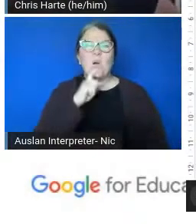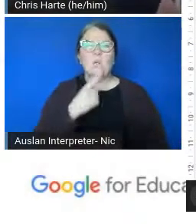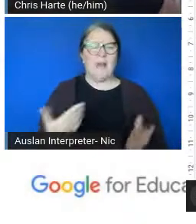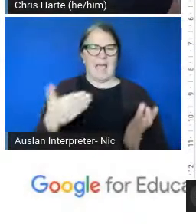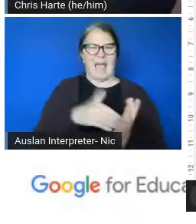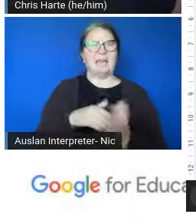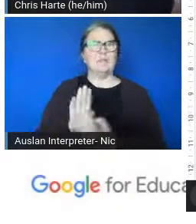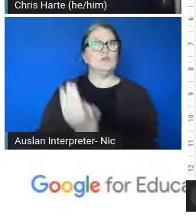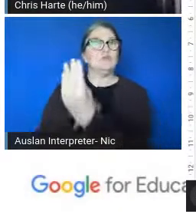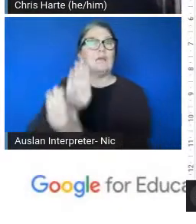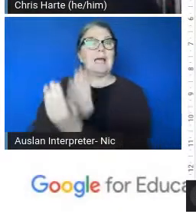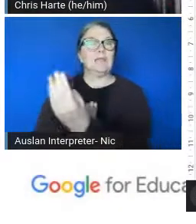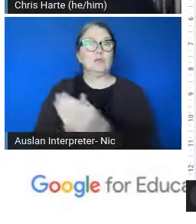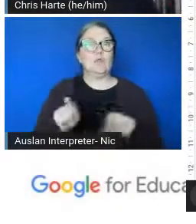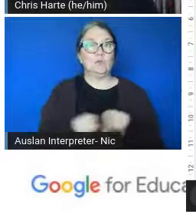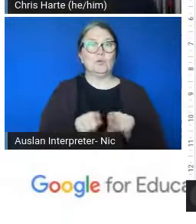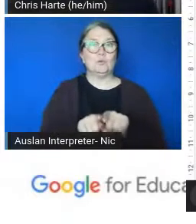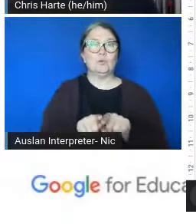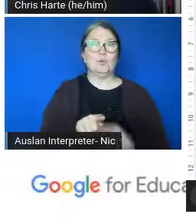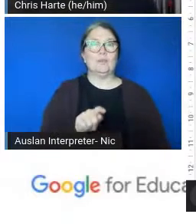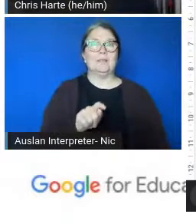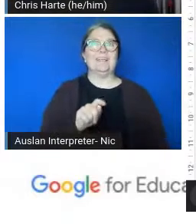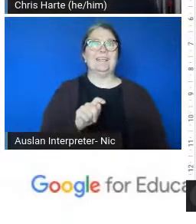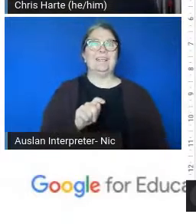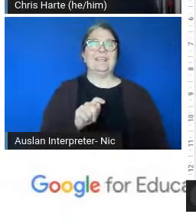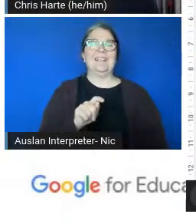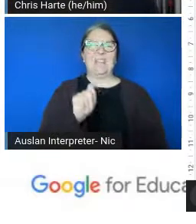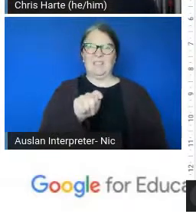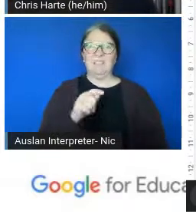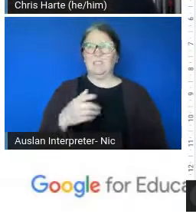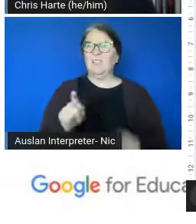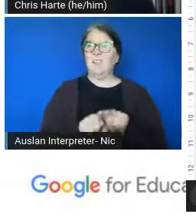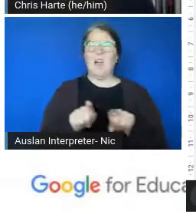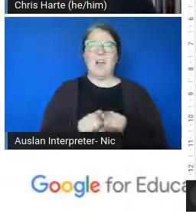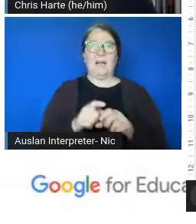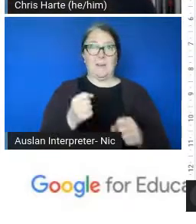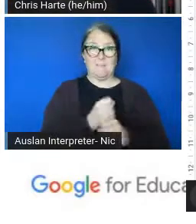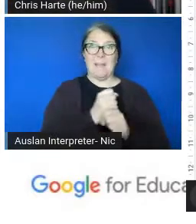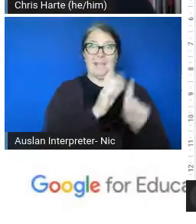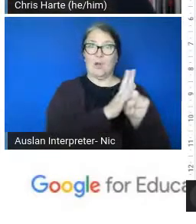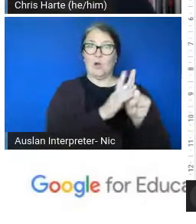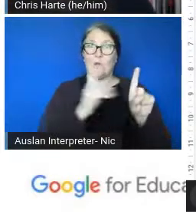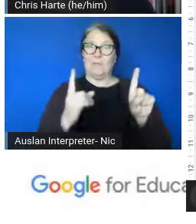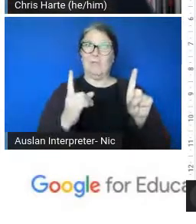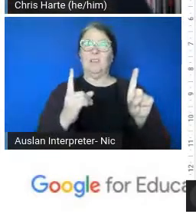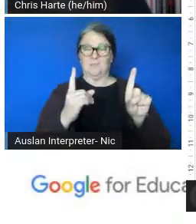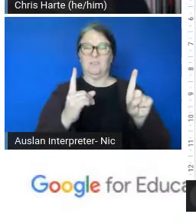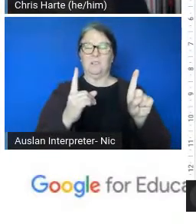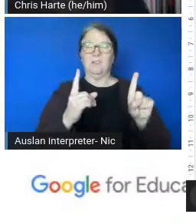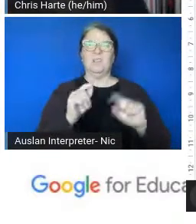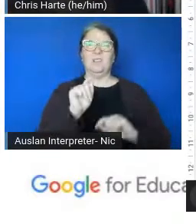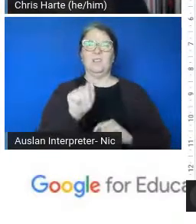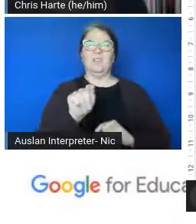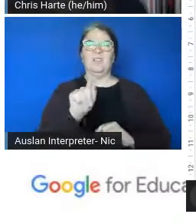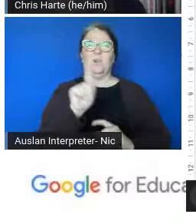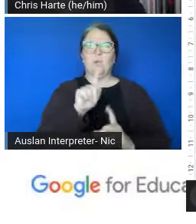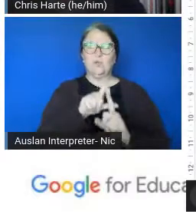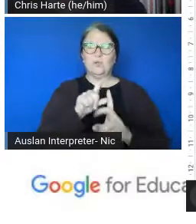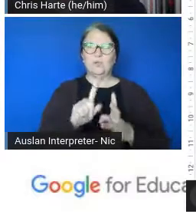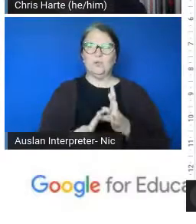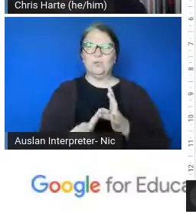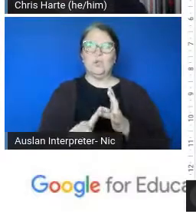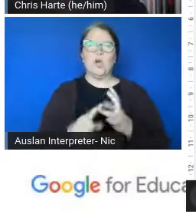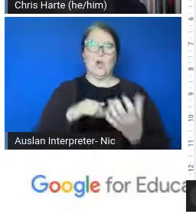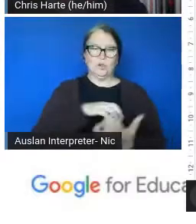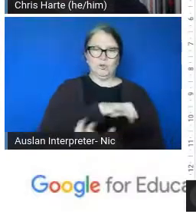well. This will force a copy. So this will do a forced copy. It'll make a copy for you. And what this is the Social